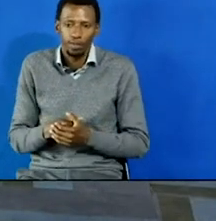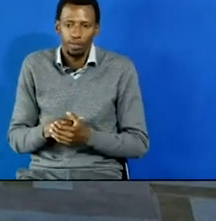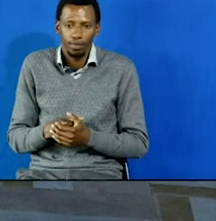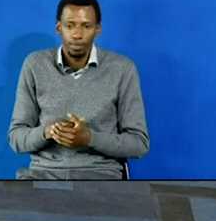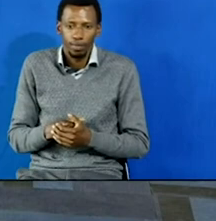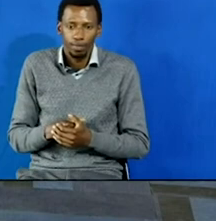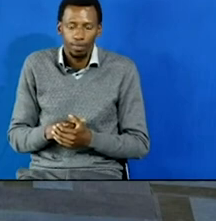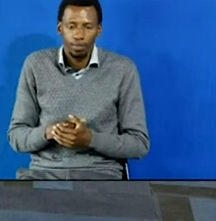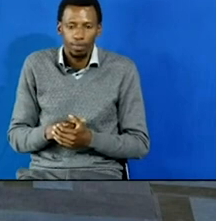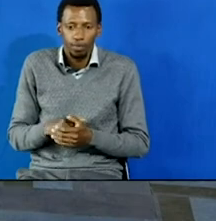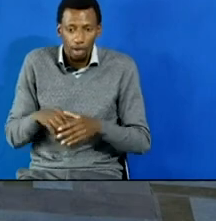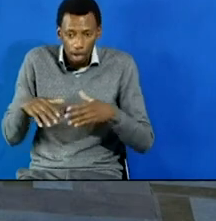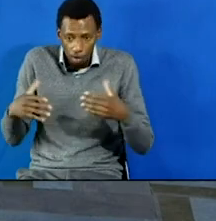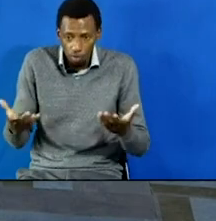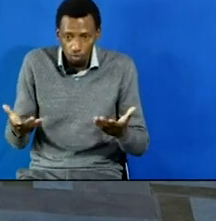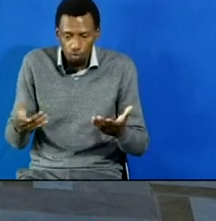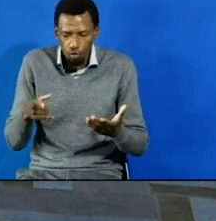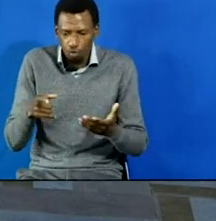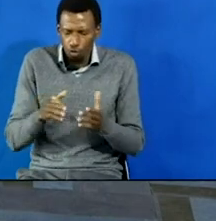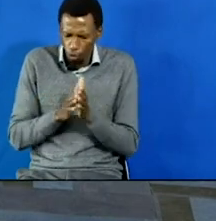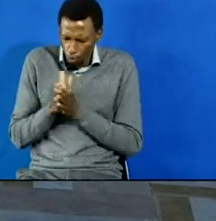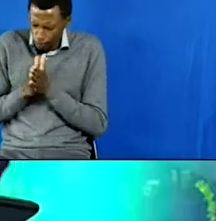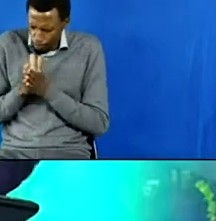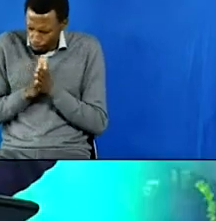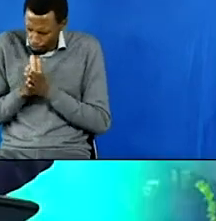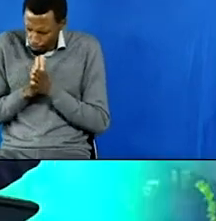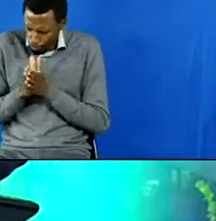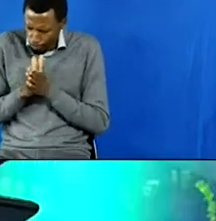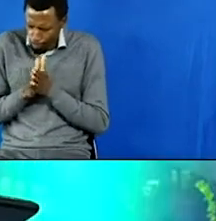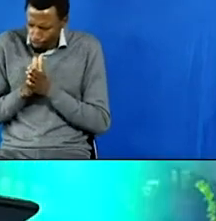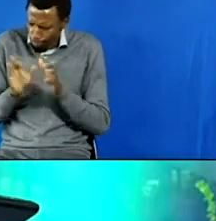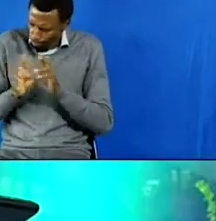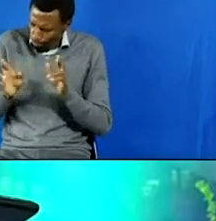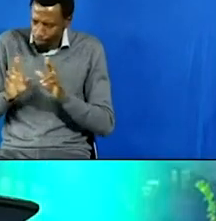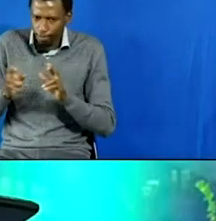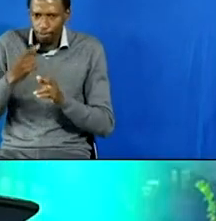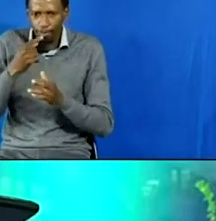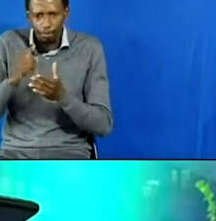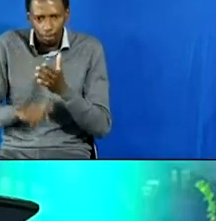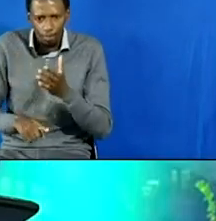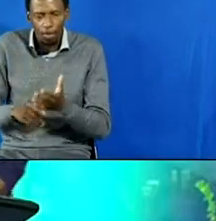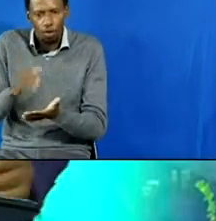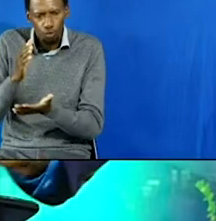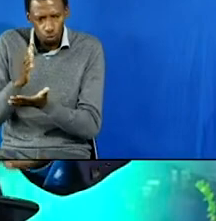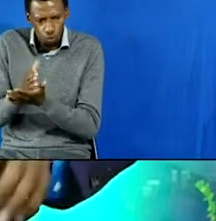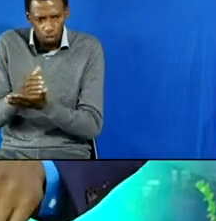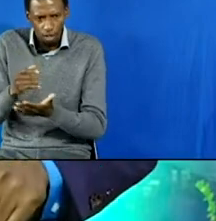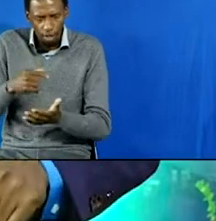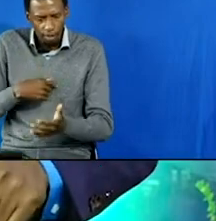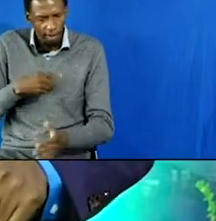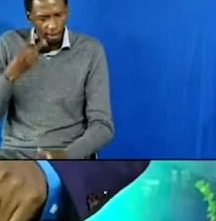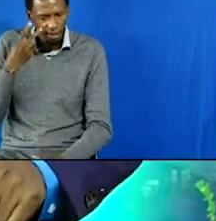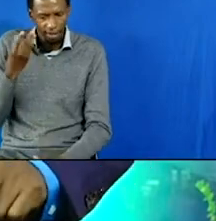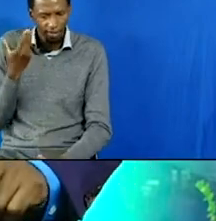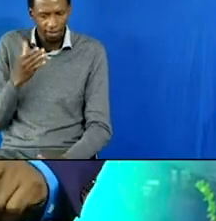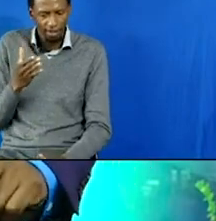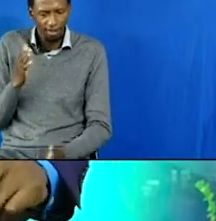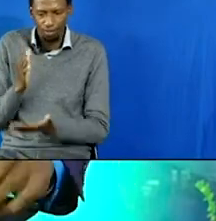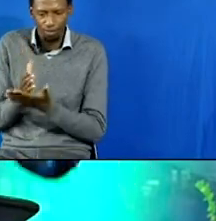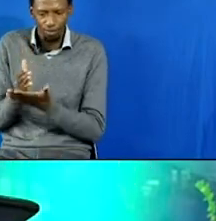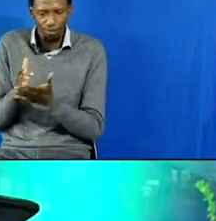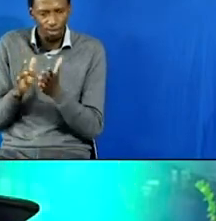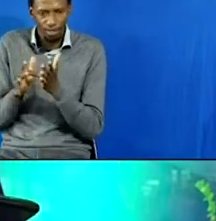By being determined that I've seen that really Jesus is not the Lord of my